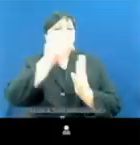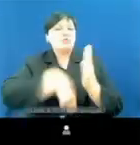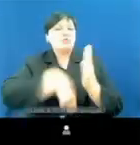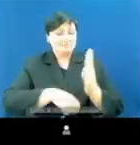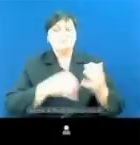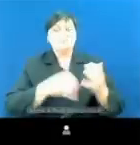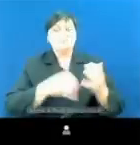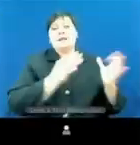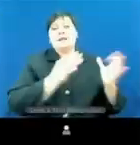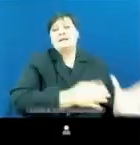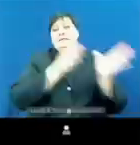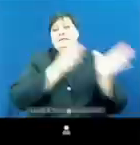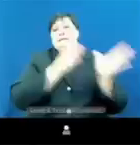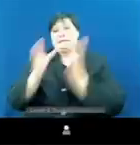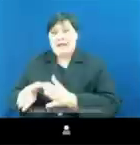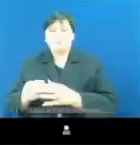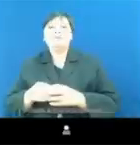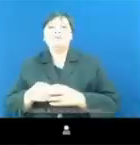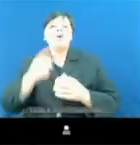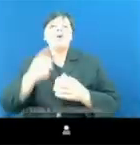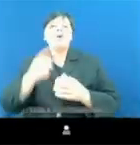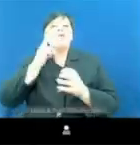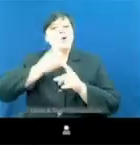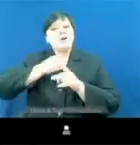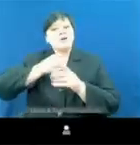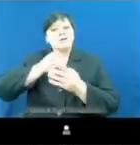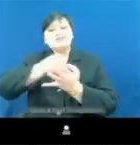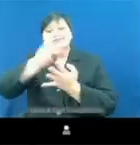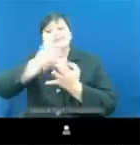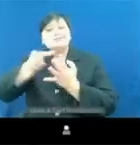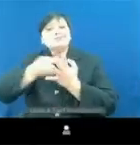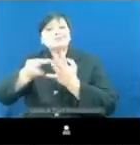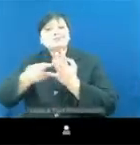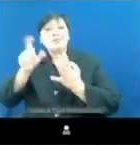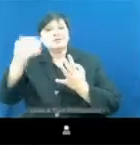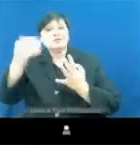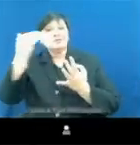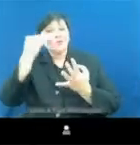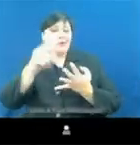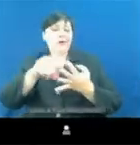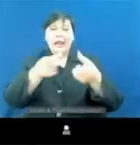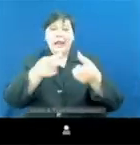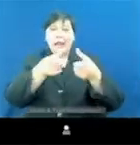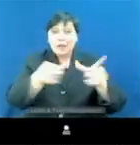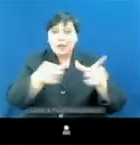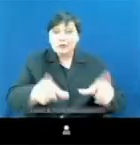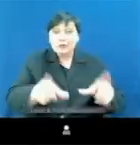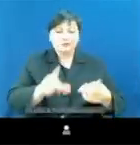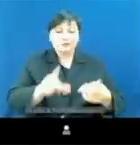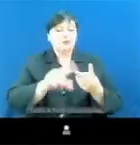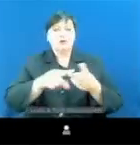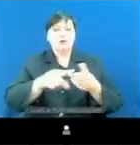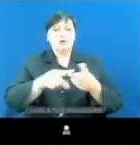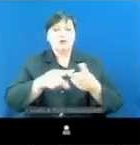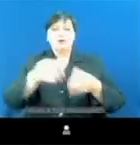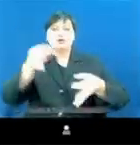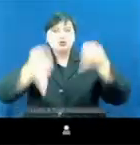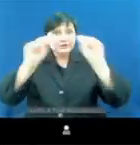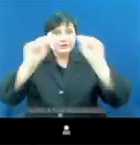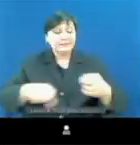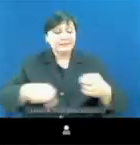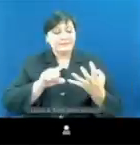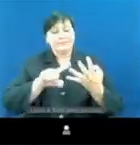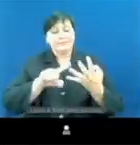The domains of the written exam tests are categories of language, judicial systems, team interpreting,